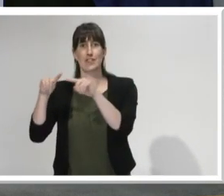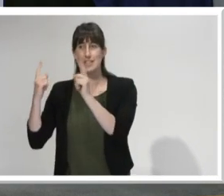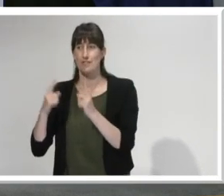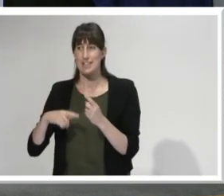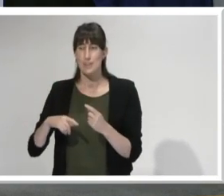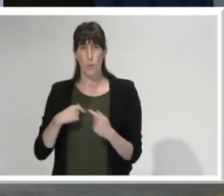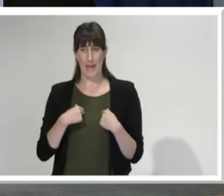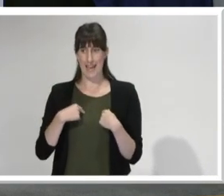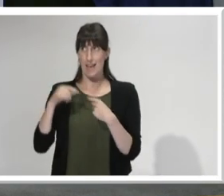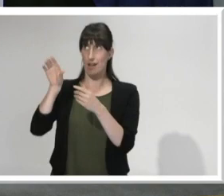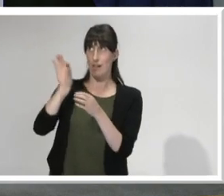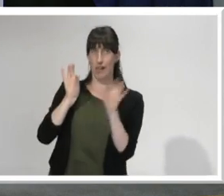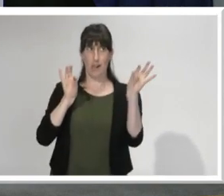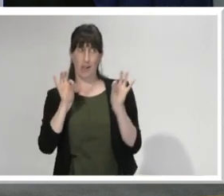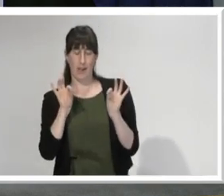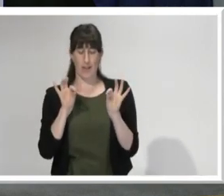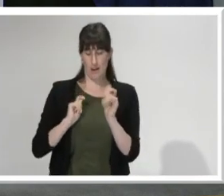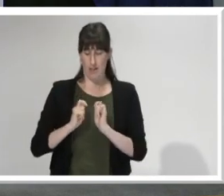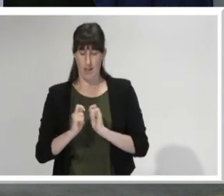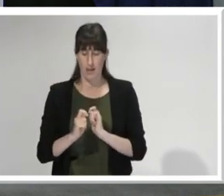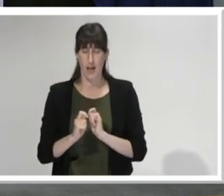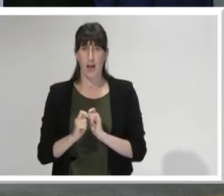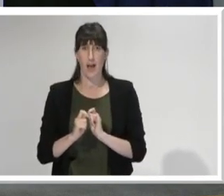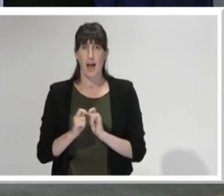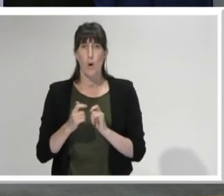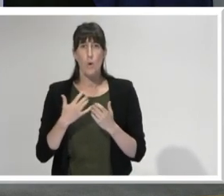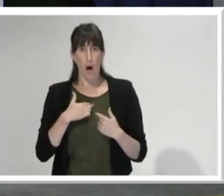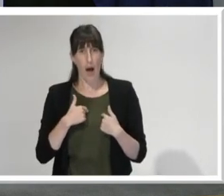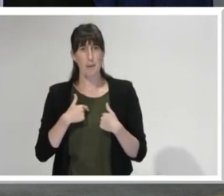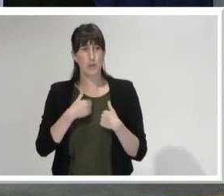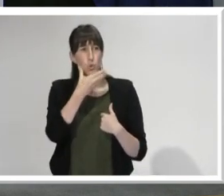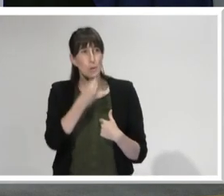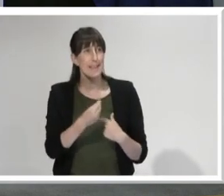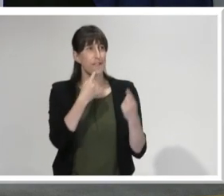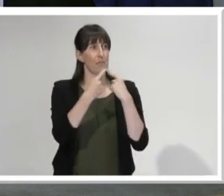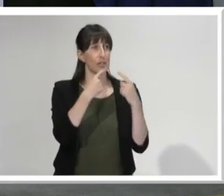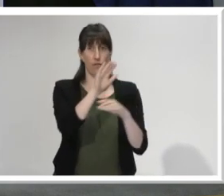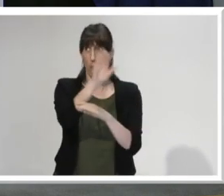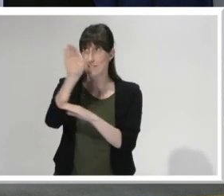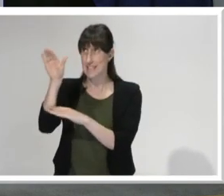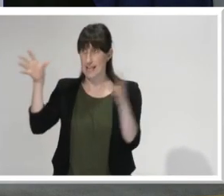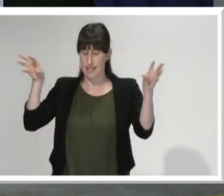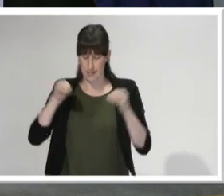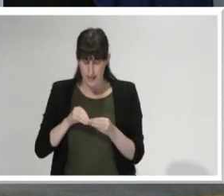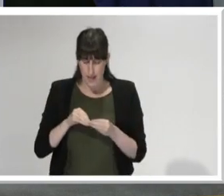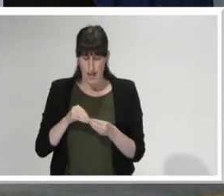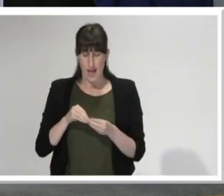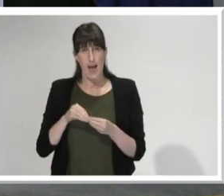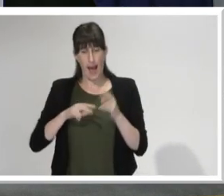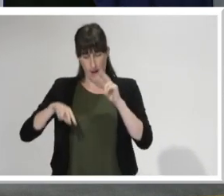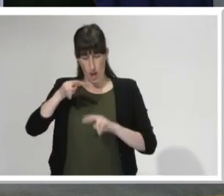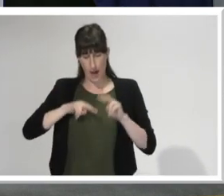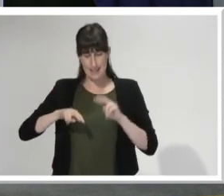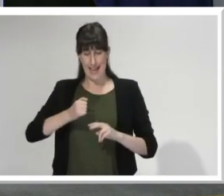is applying a rigorous analysis to make our decision. But what we're also doing is applying analysis for